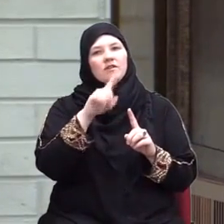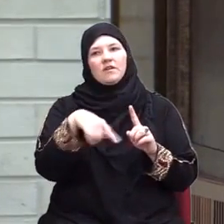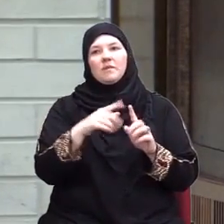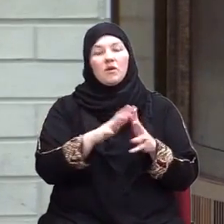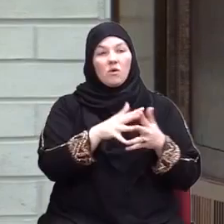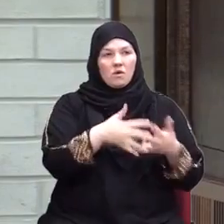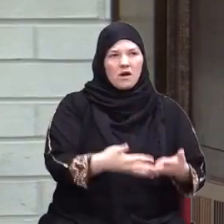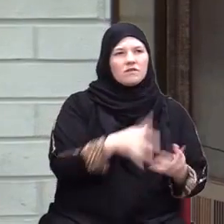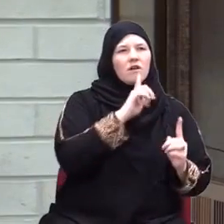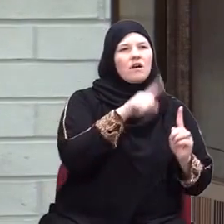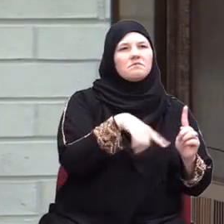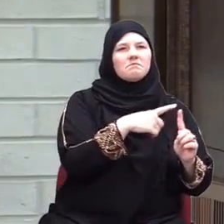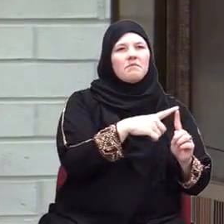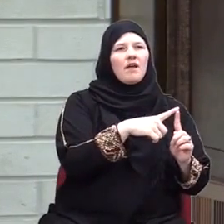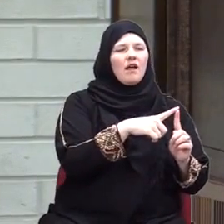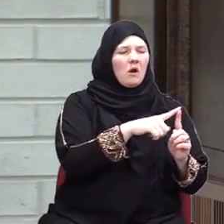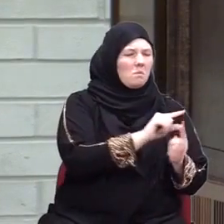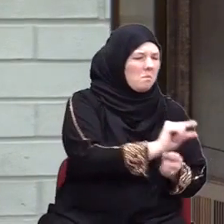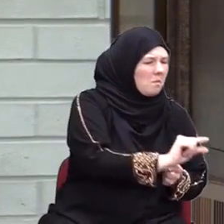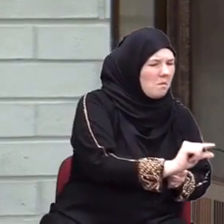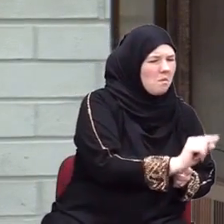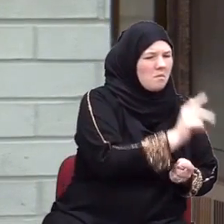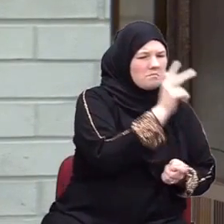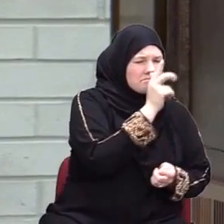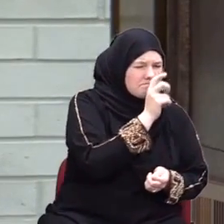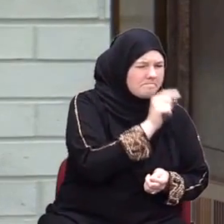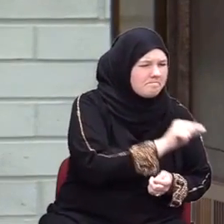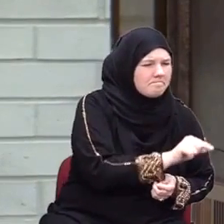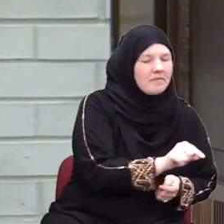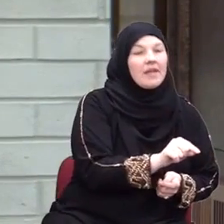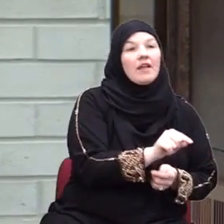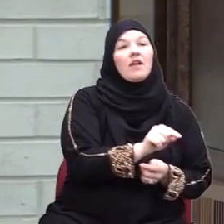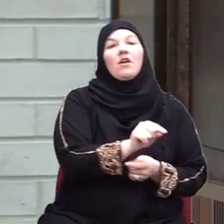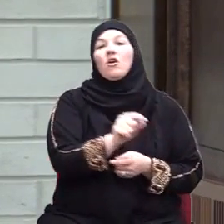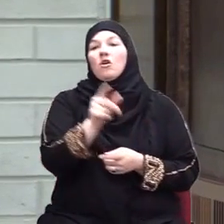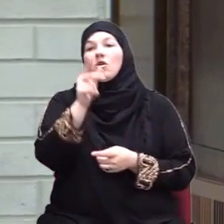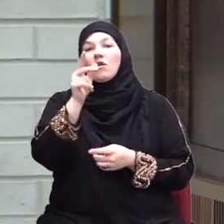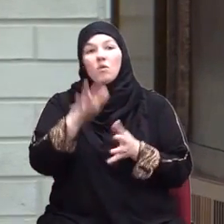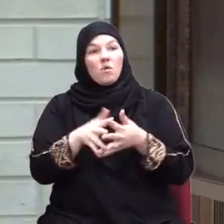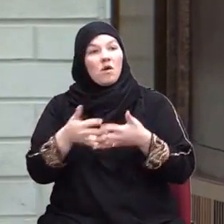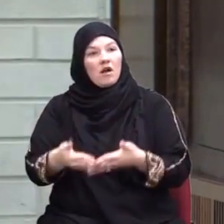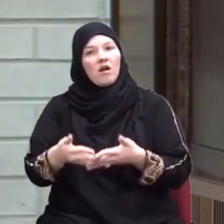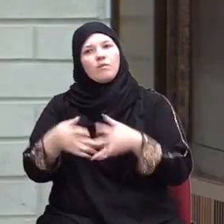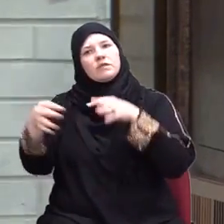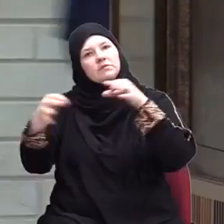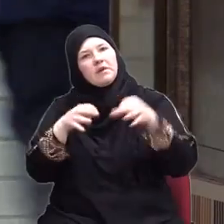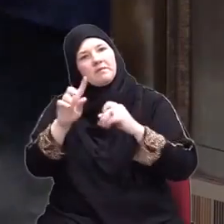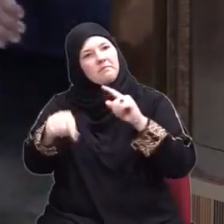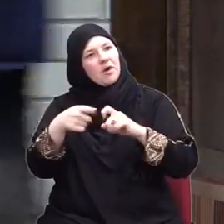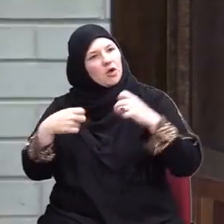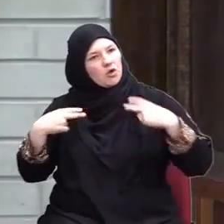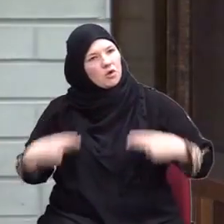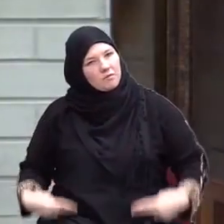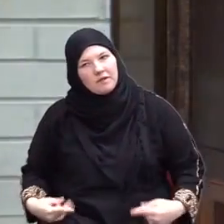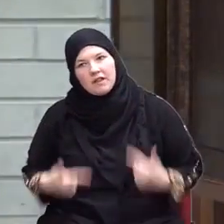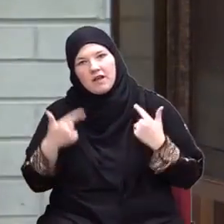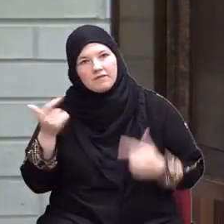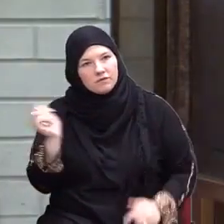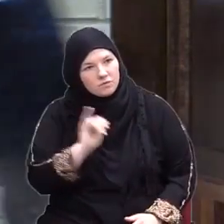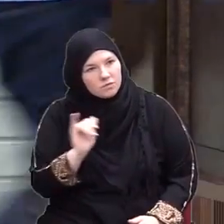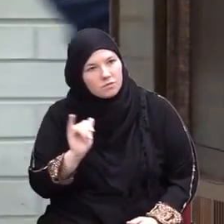this? Allah subhanahu wa ta'ala is saying to people that as much as you